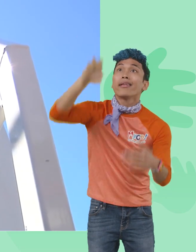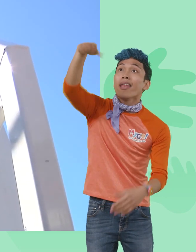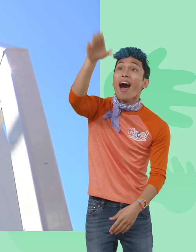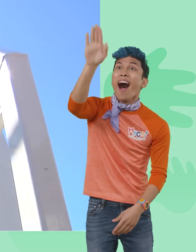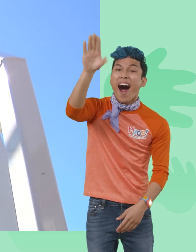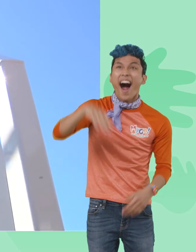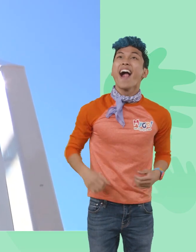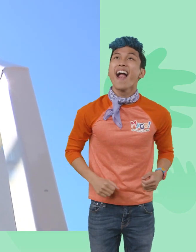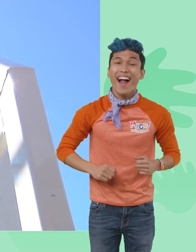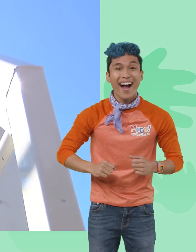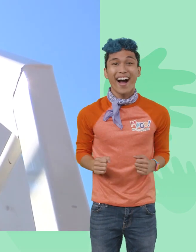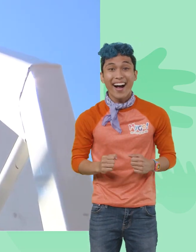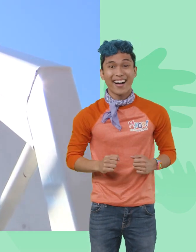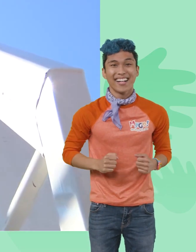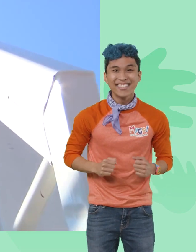us.